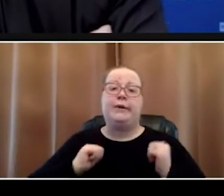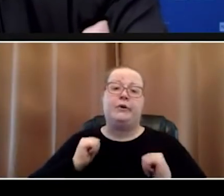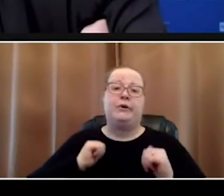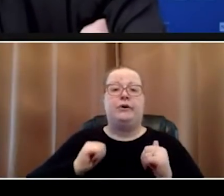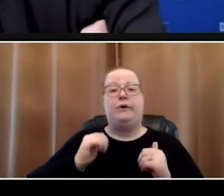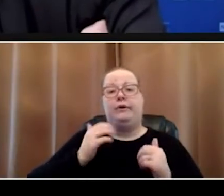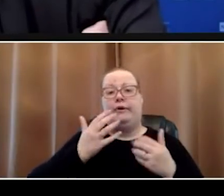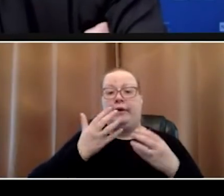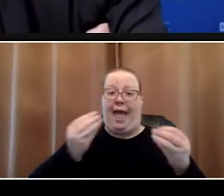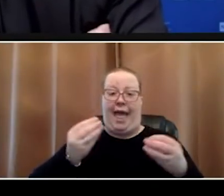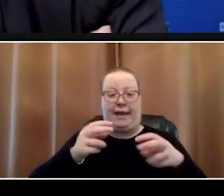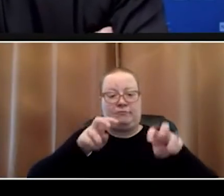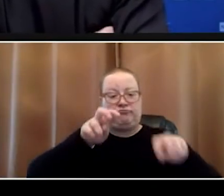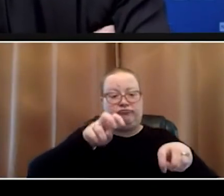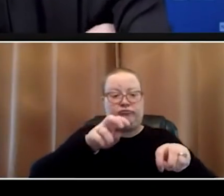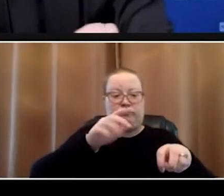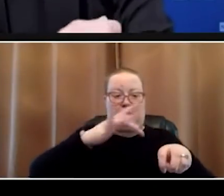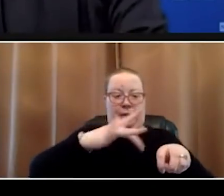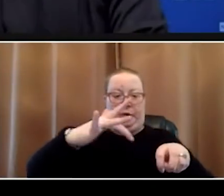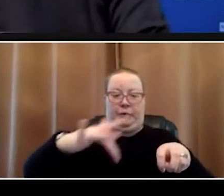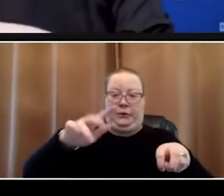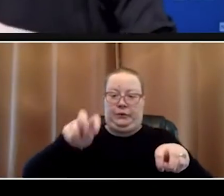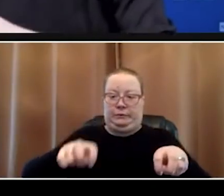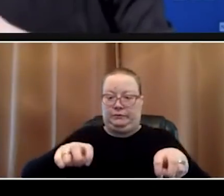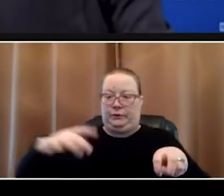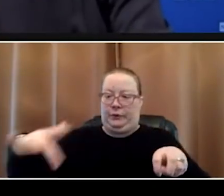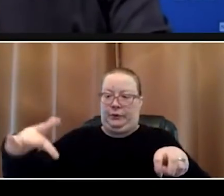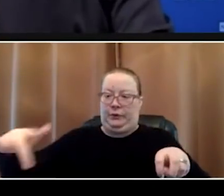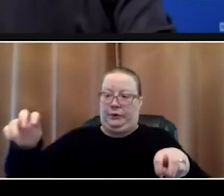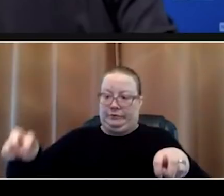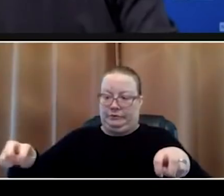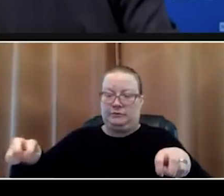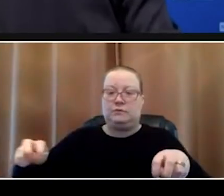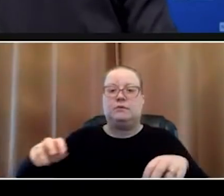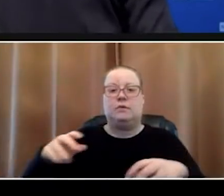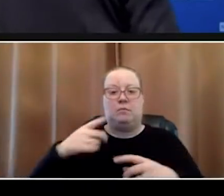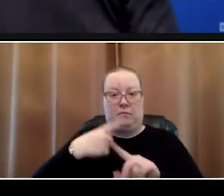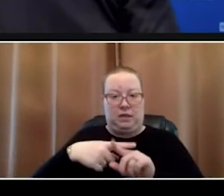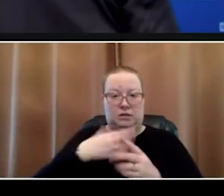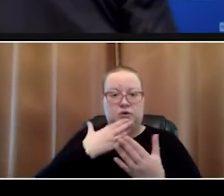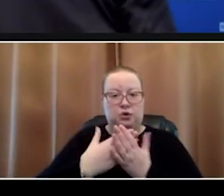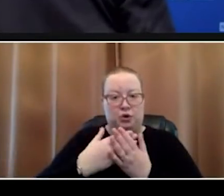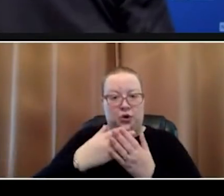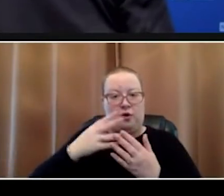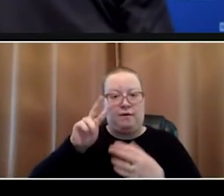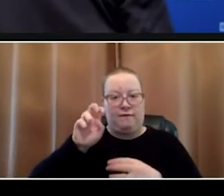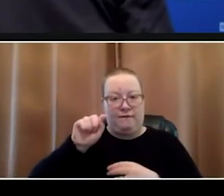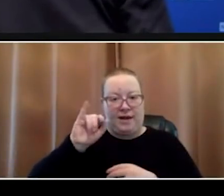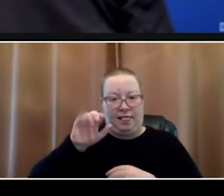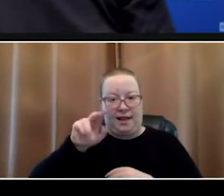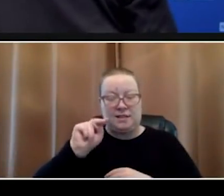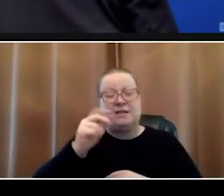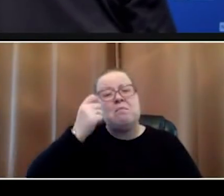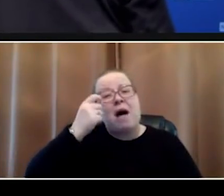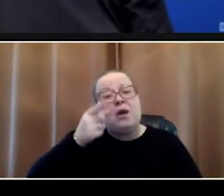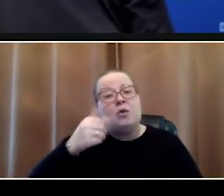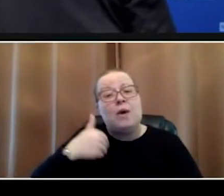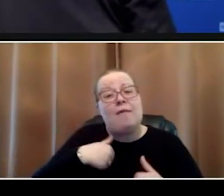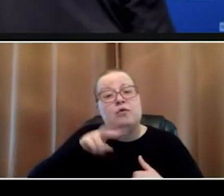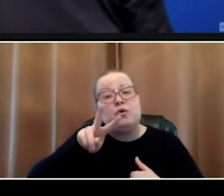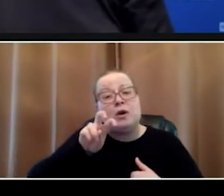seat or getting good ventilation. But when you have 280,000 infections a day and